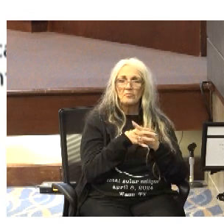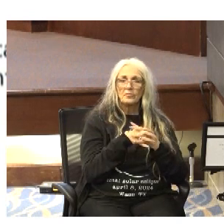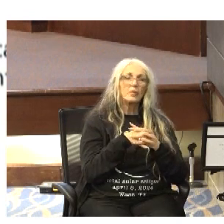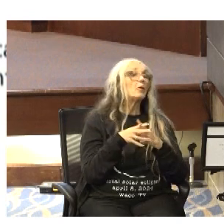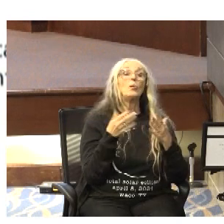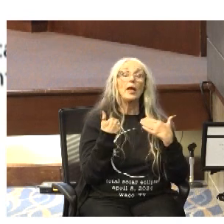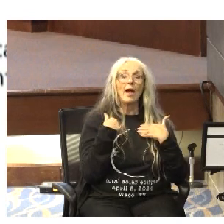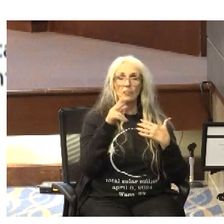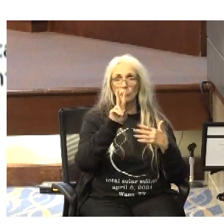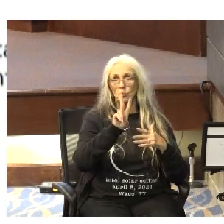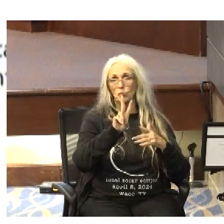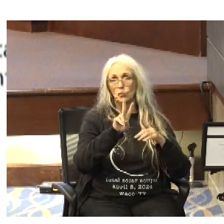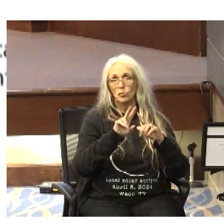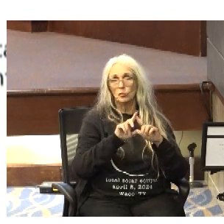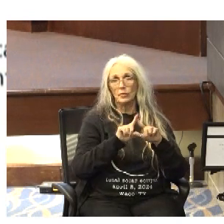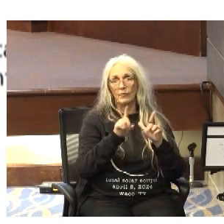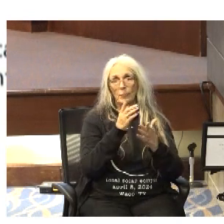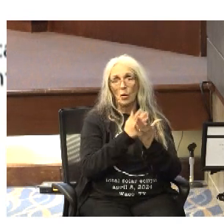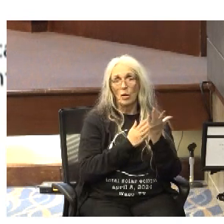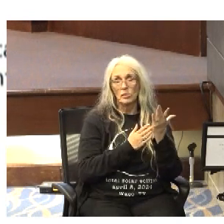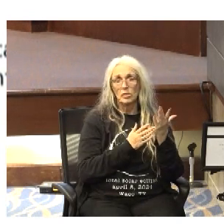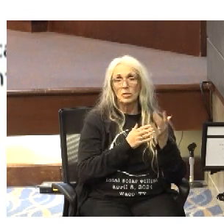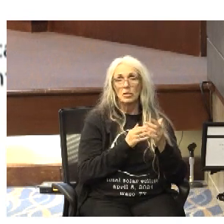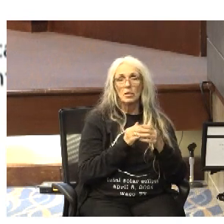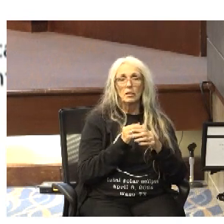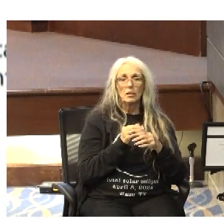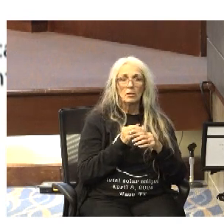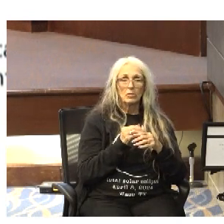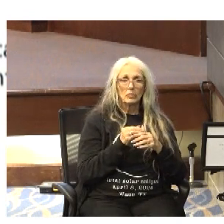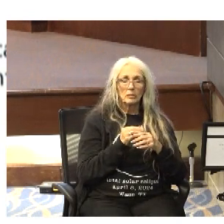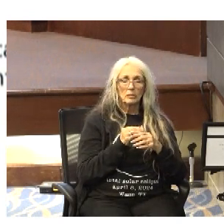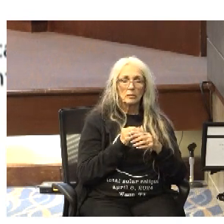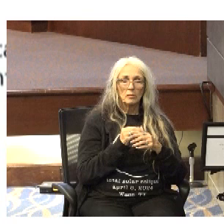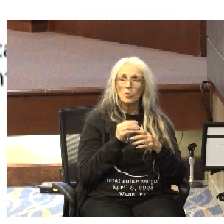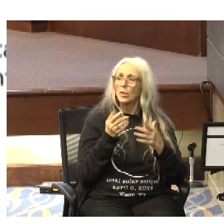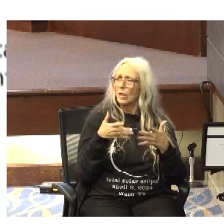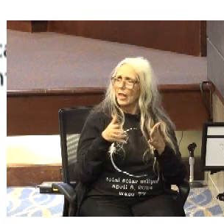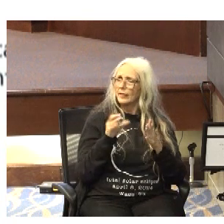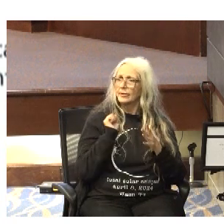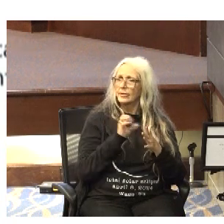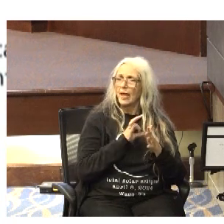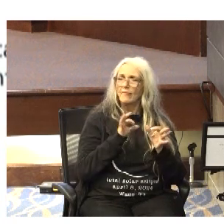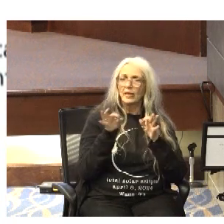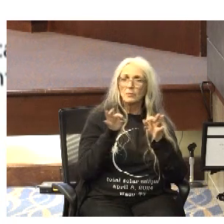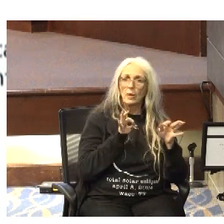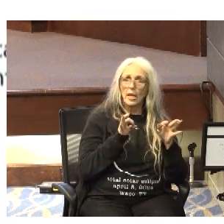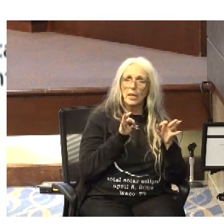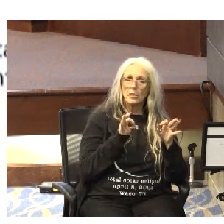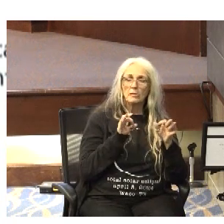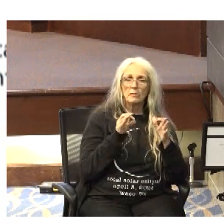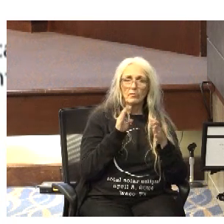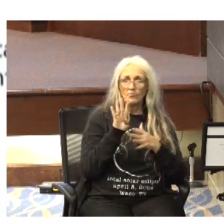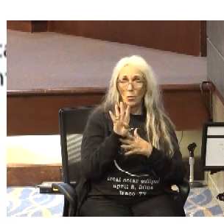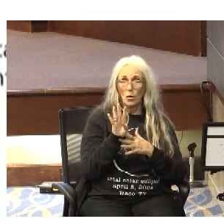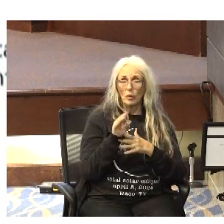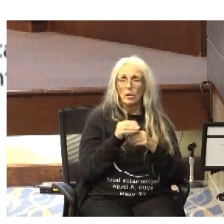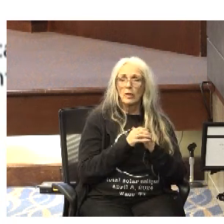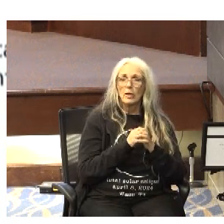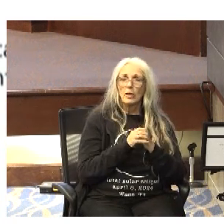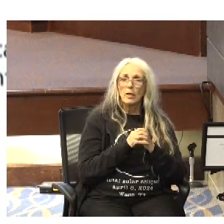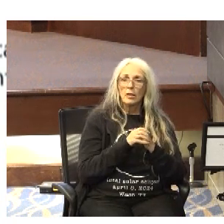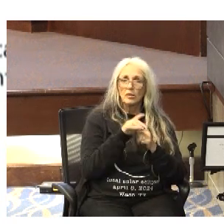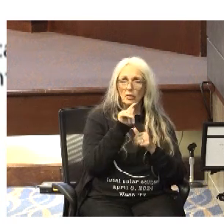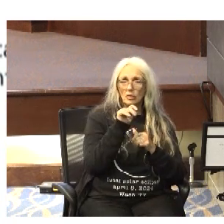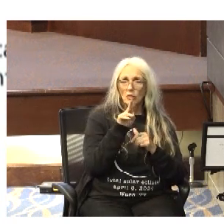So we've got two different portions in there, TERS 4, and I'll let the staff get into more detail on it. TERS 4, the increment retained through